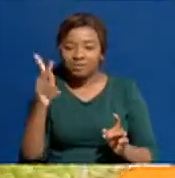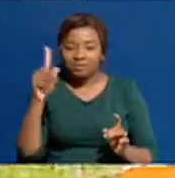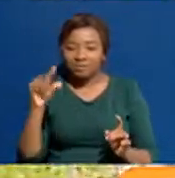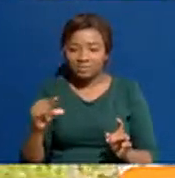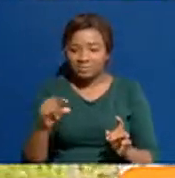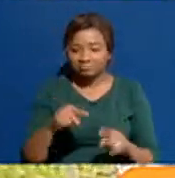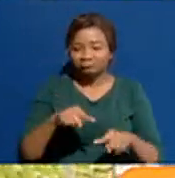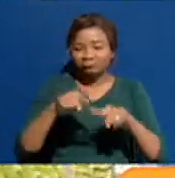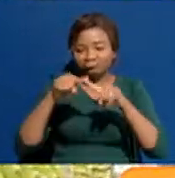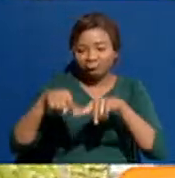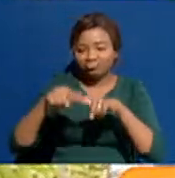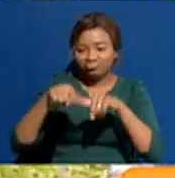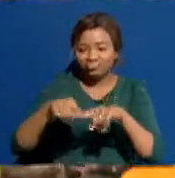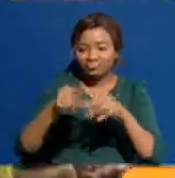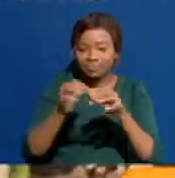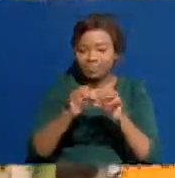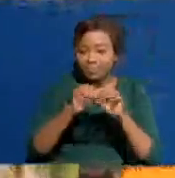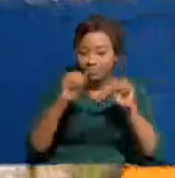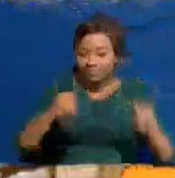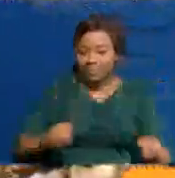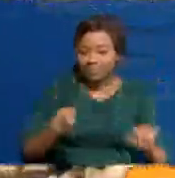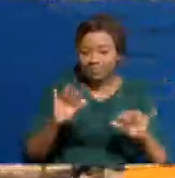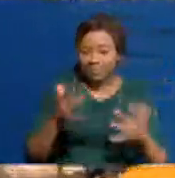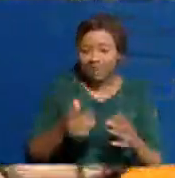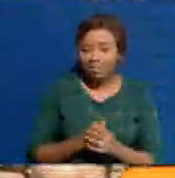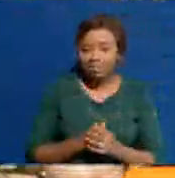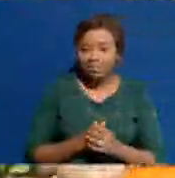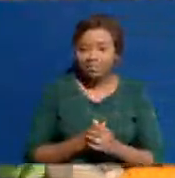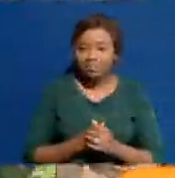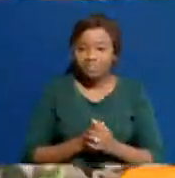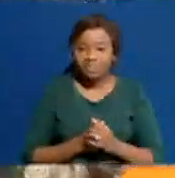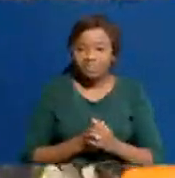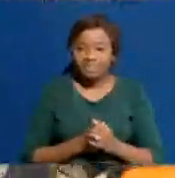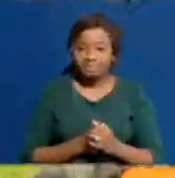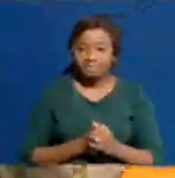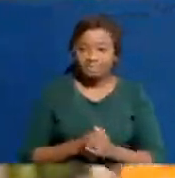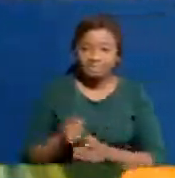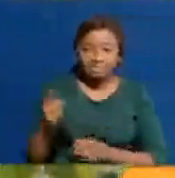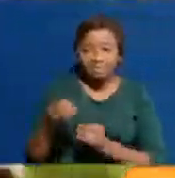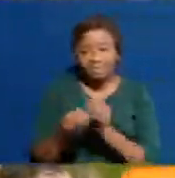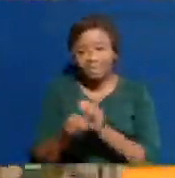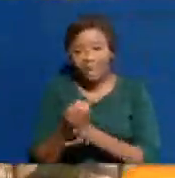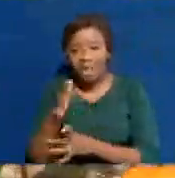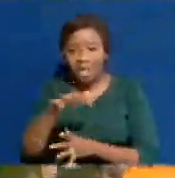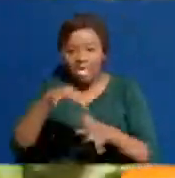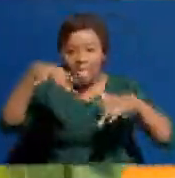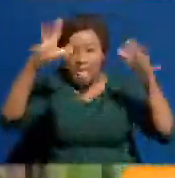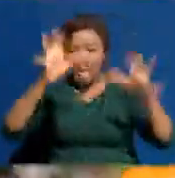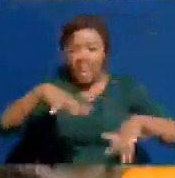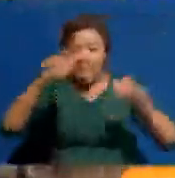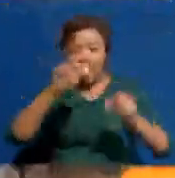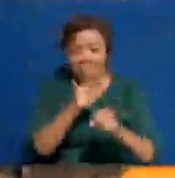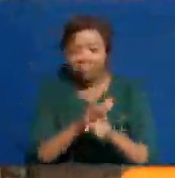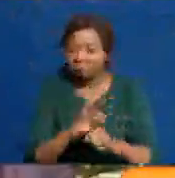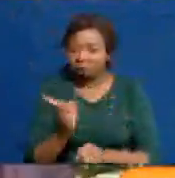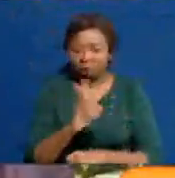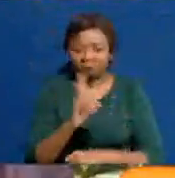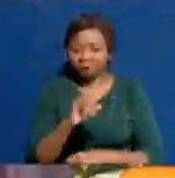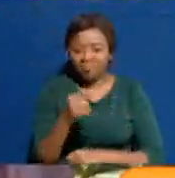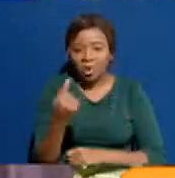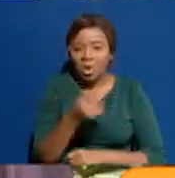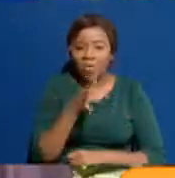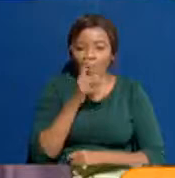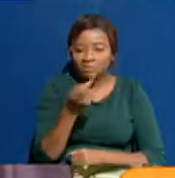on the size. Jackfruits grow well in deep sandy loam to clay loam soils with good drainage.